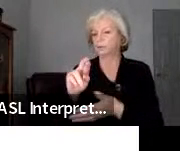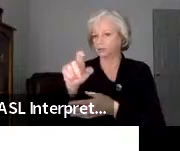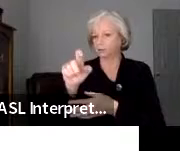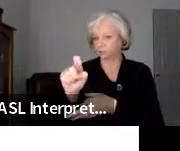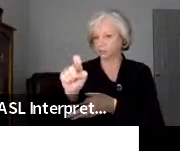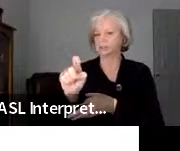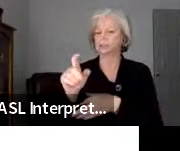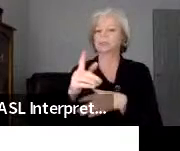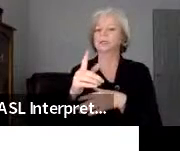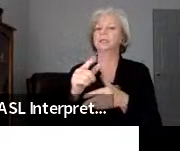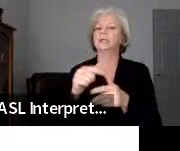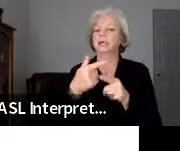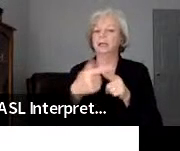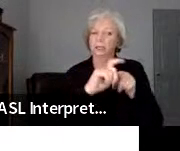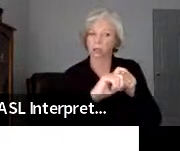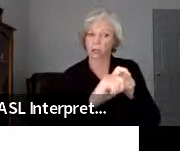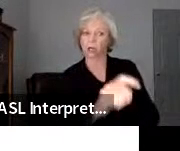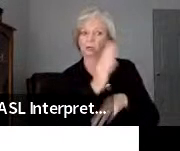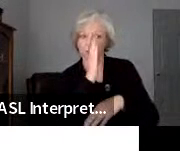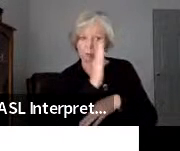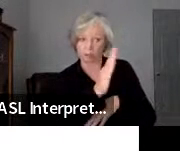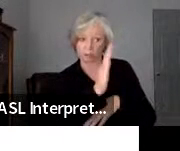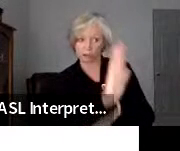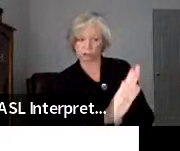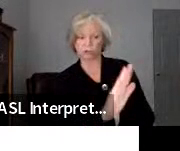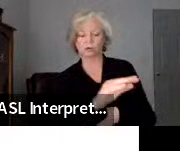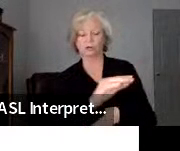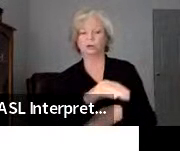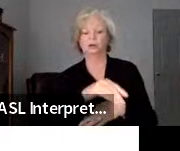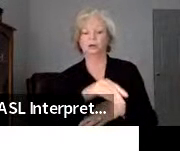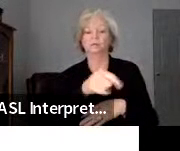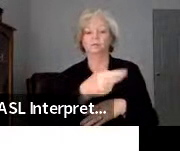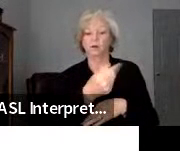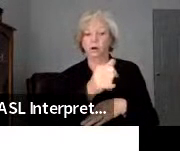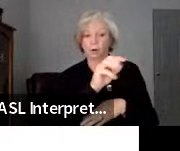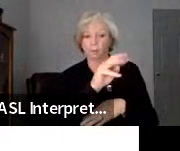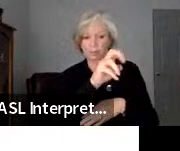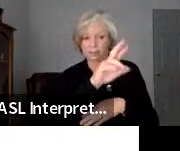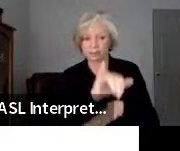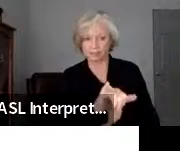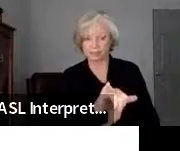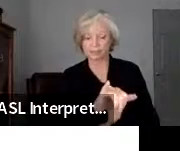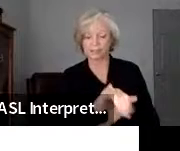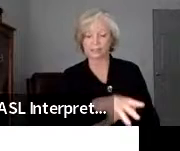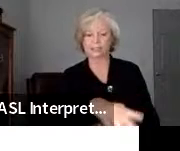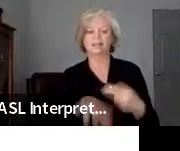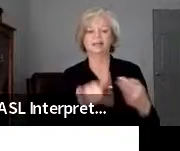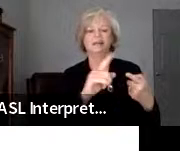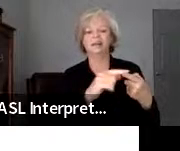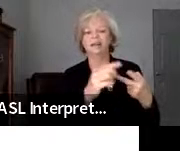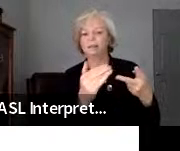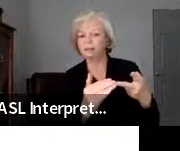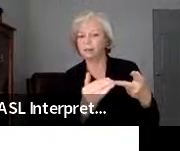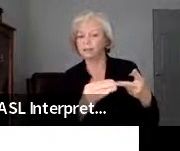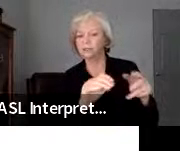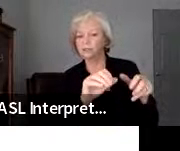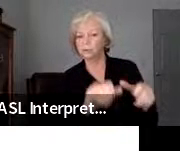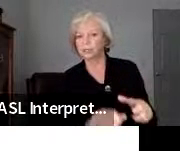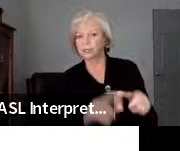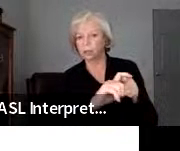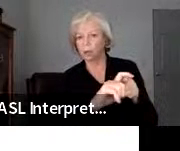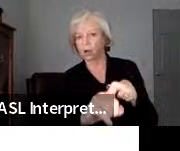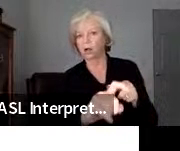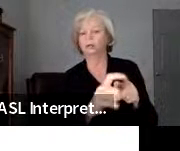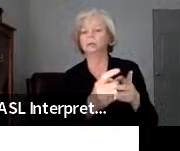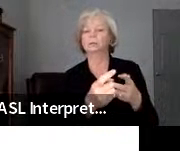it into the person's pharmacy. And also they can follow up with referral for primary care services and